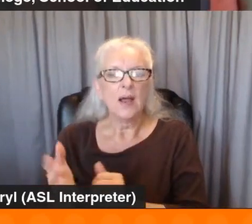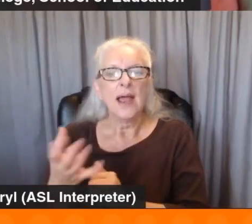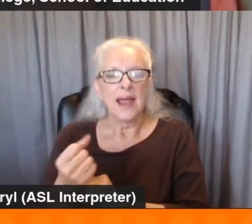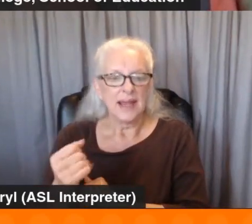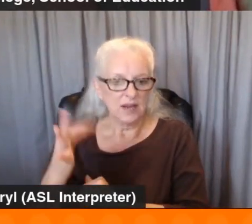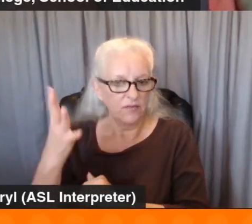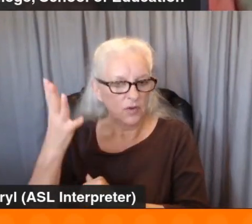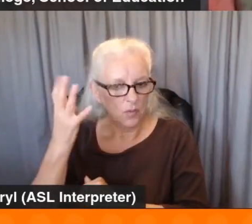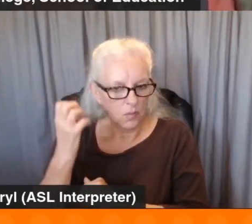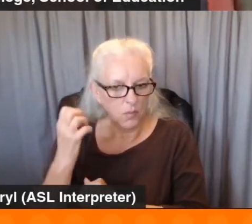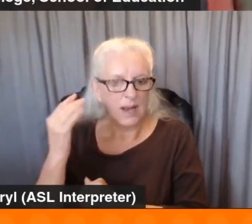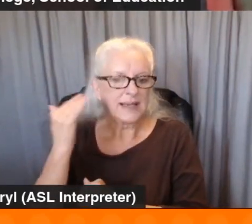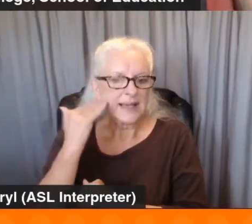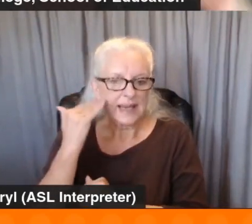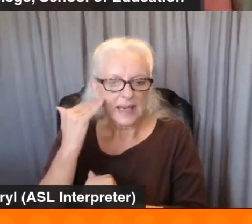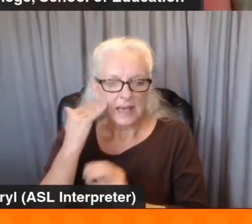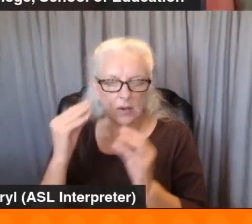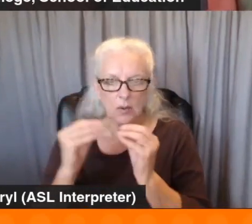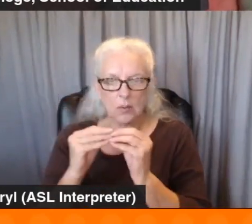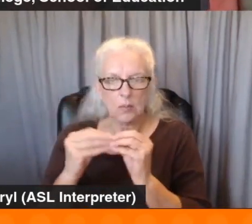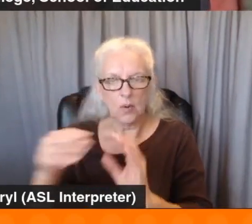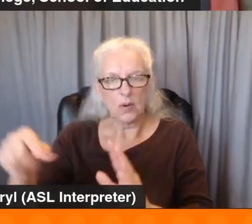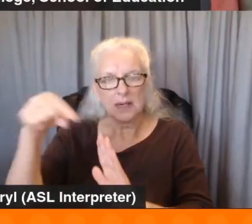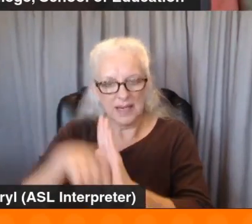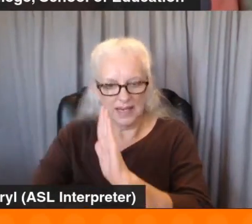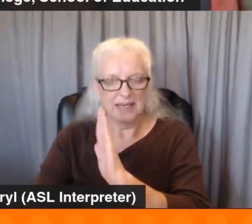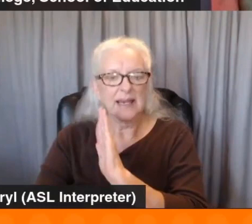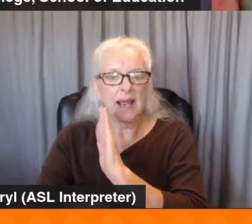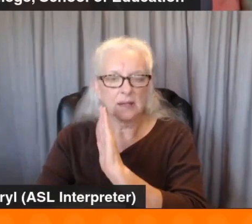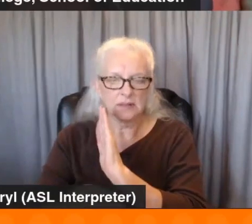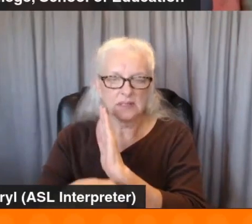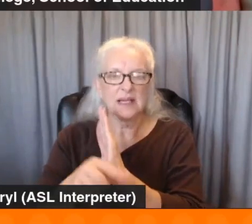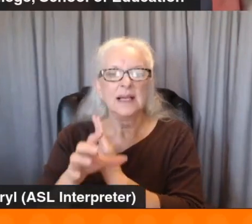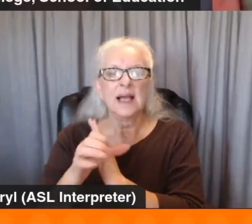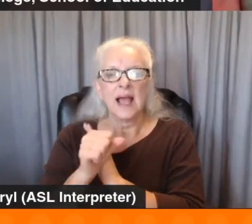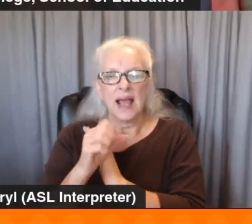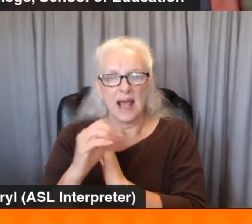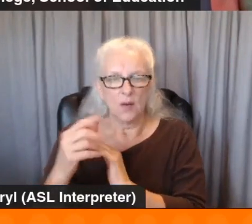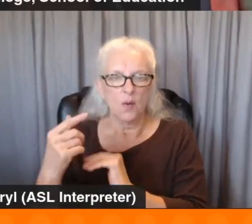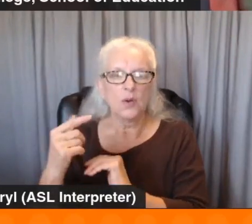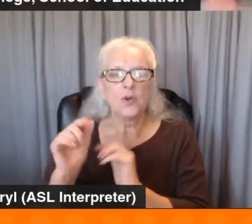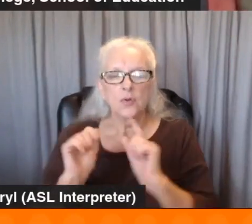details, I encourage you to go to all the sessions on ScratchJr throughout the day and